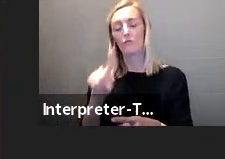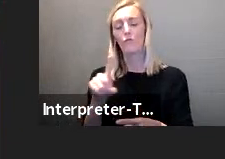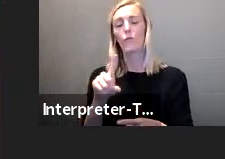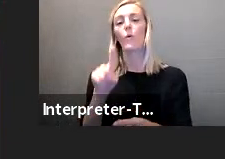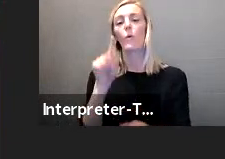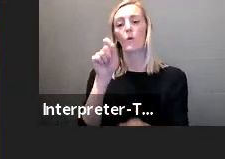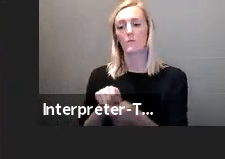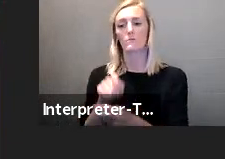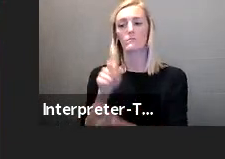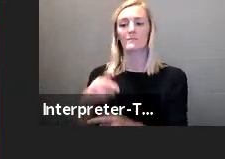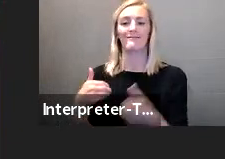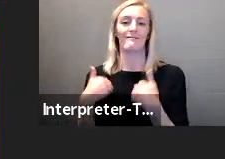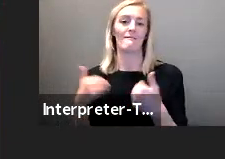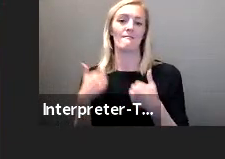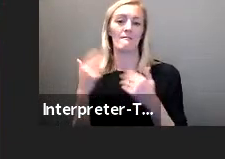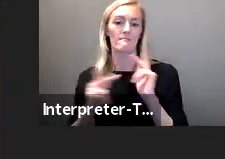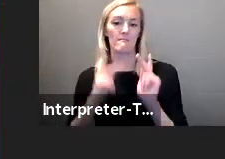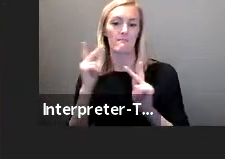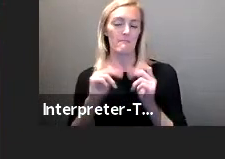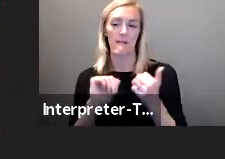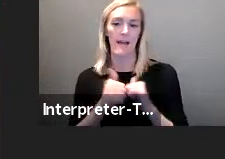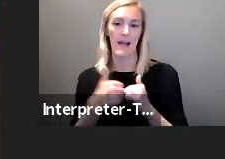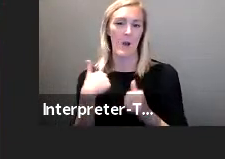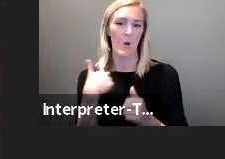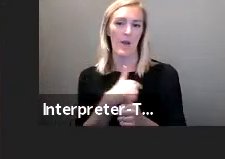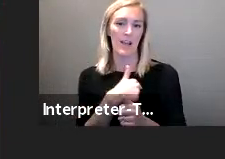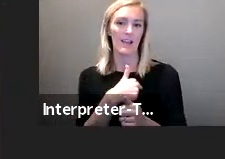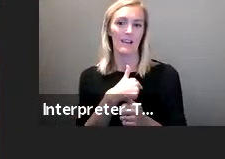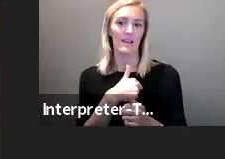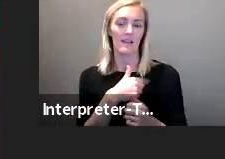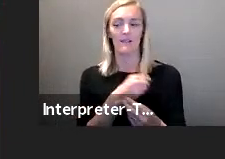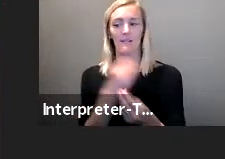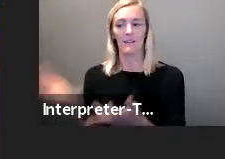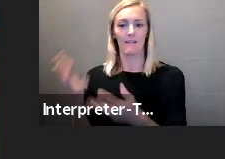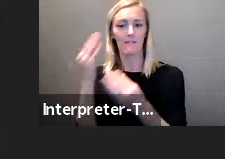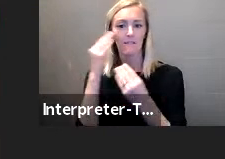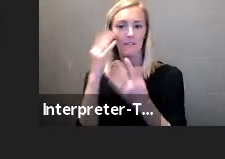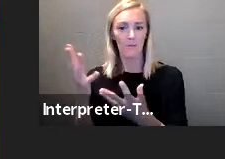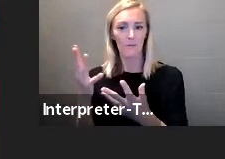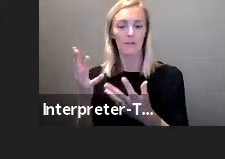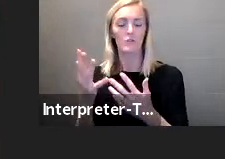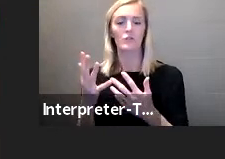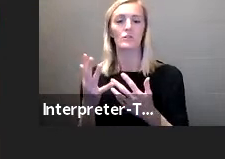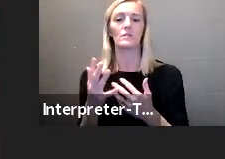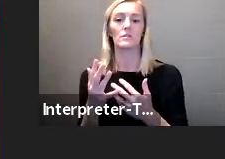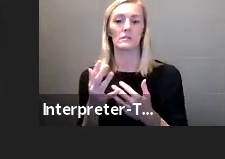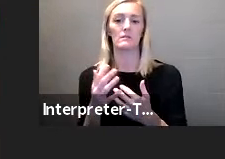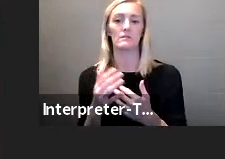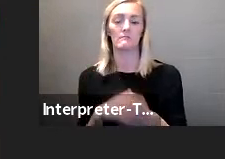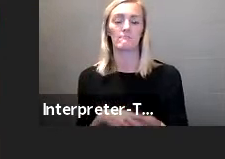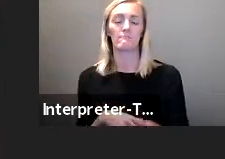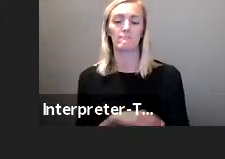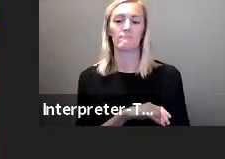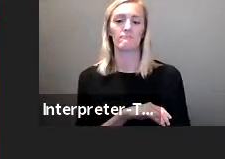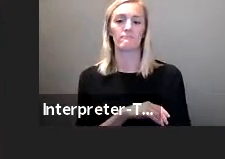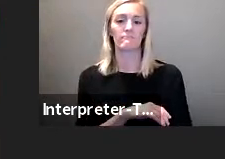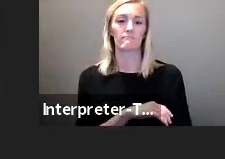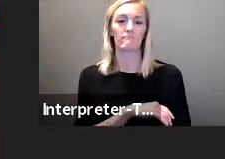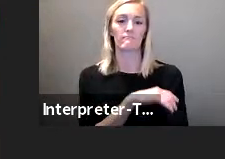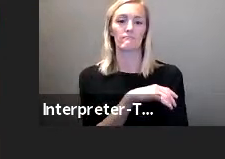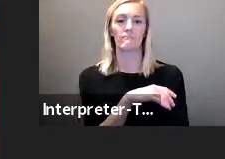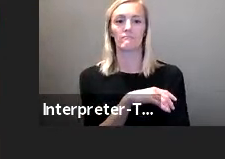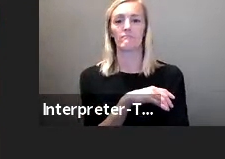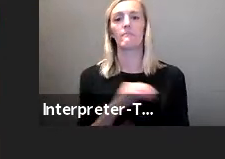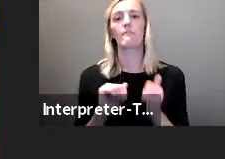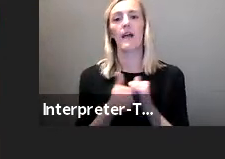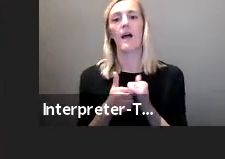our young generation. And how do we get information on those platforms, good